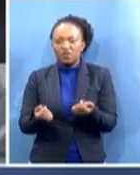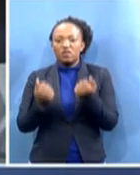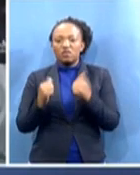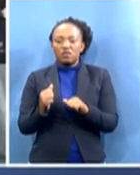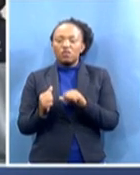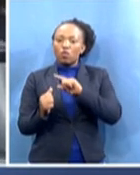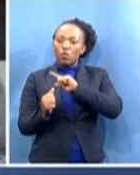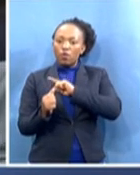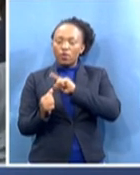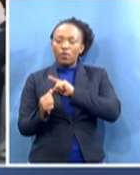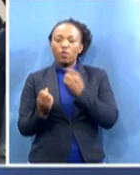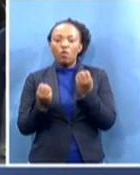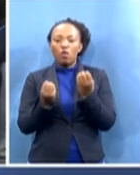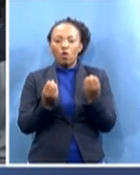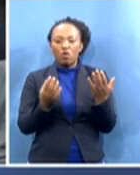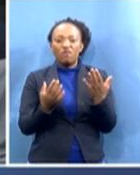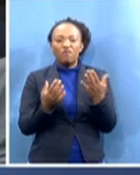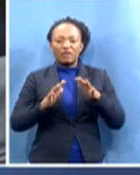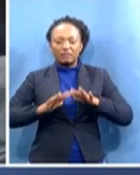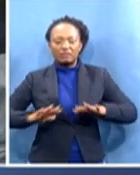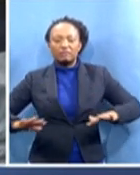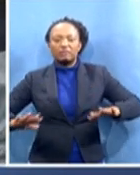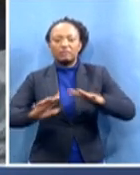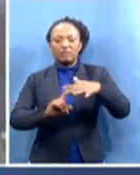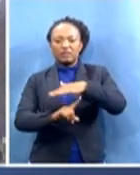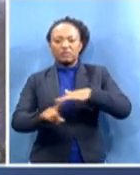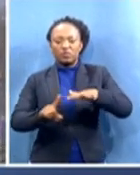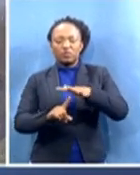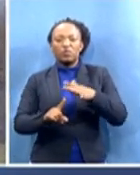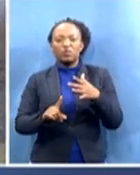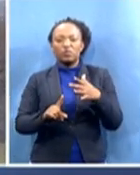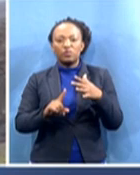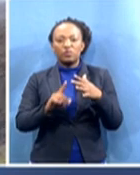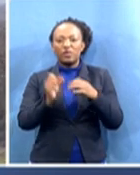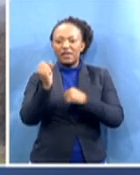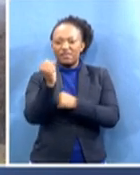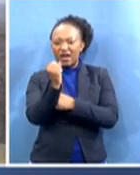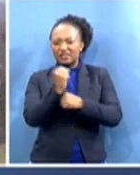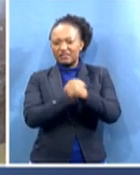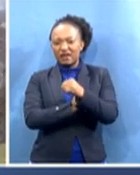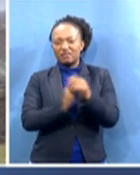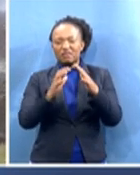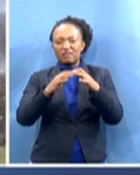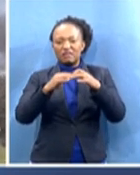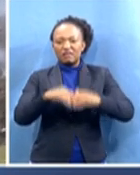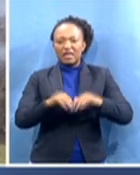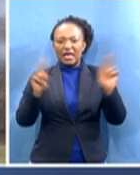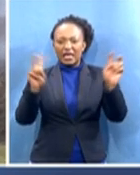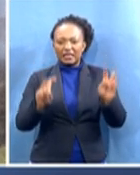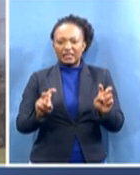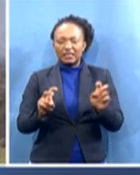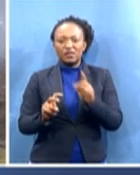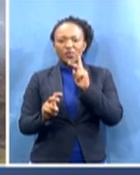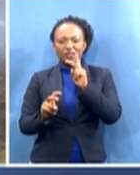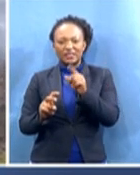situation, especially with infrastructure, with water, with electricity. We can see progressively the way we can